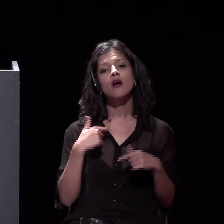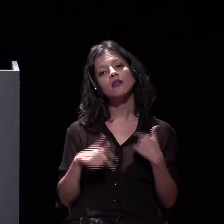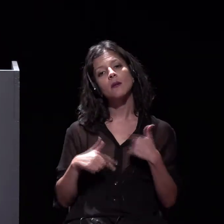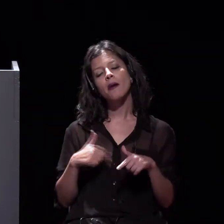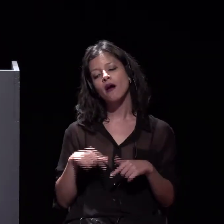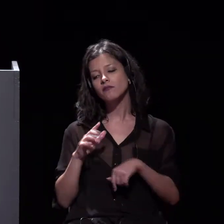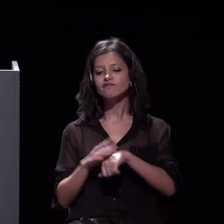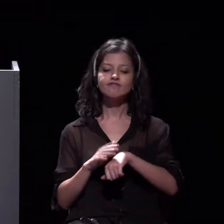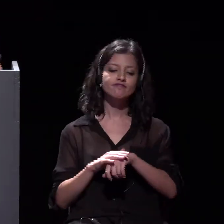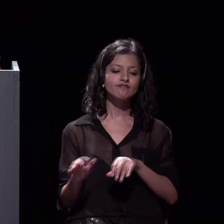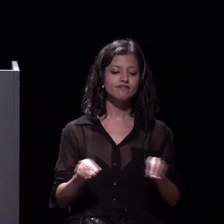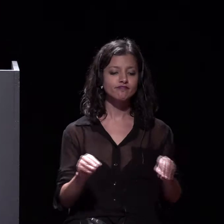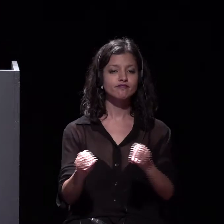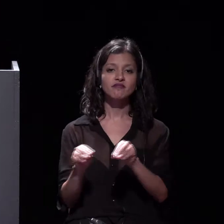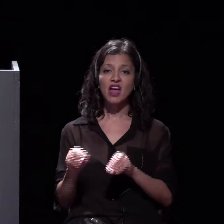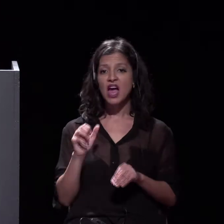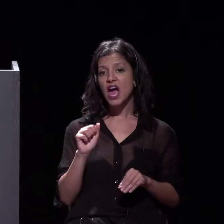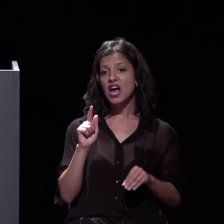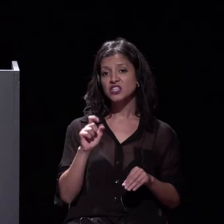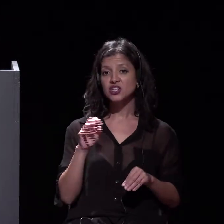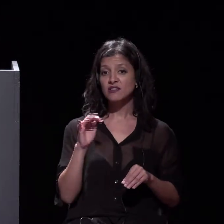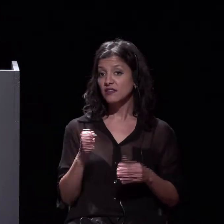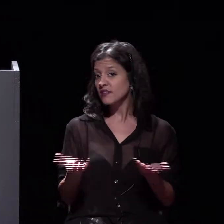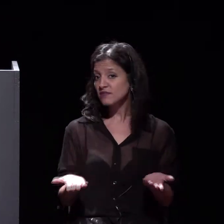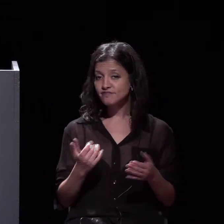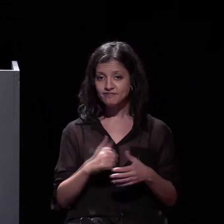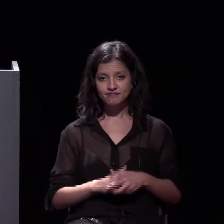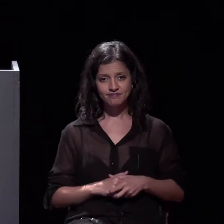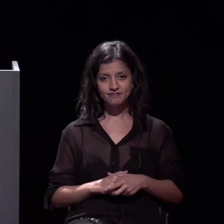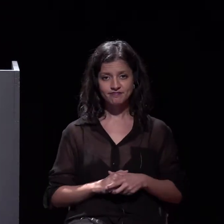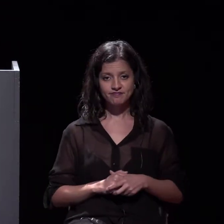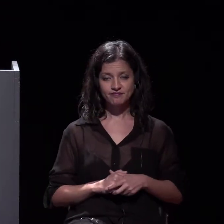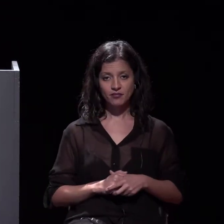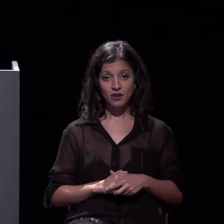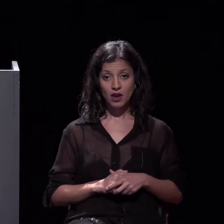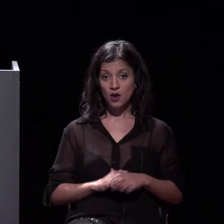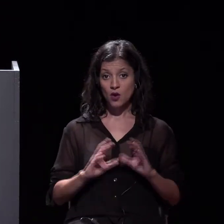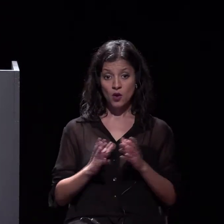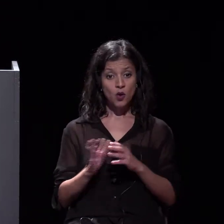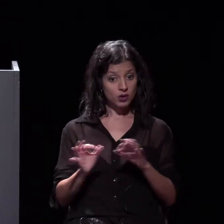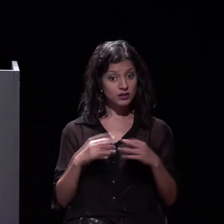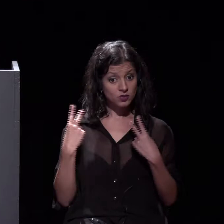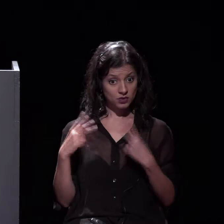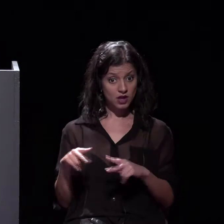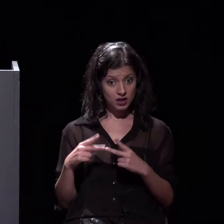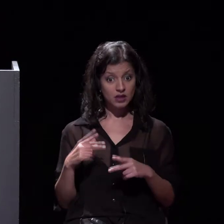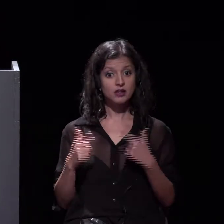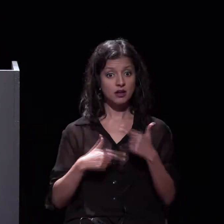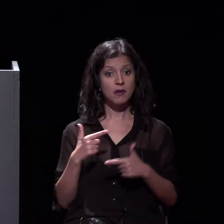His own organization, financed by the Carnegie Grant, seeks to involve a black neighborhood in studies of crime, drugs, housing, unemployment, and